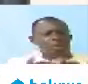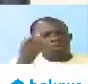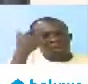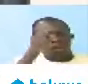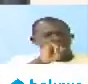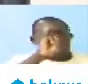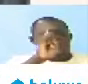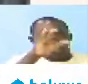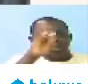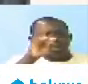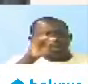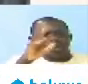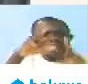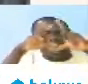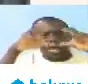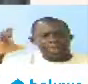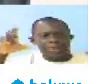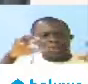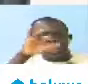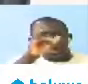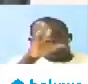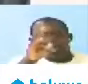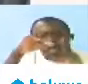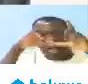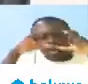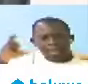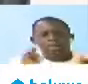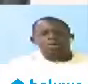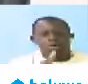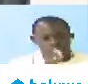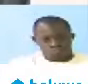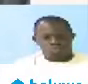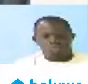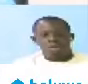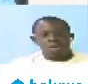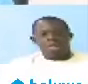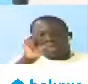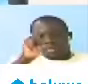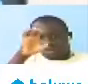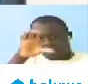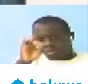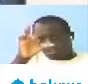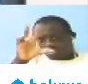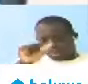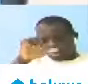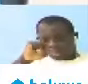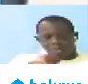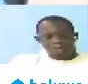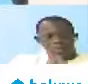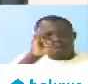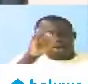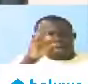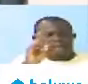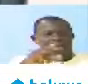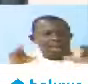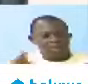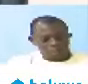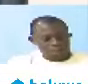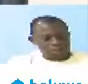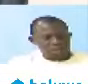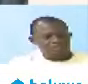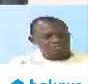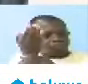by Gambia. Senegal has exactly the same thing but issued by Senegal. Han na ID card mansal ka di bari amang ke ECOWAS